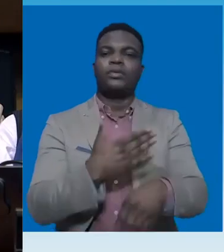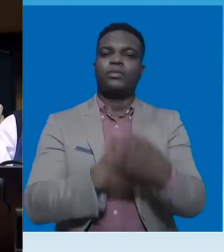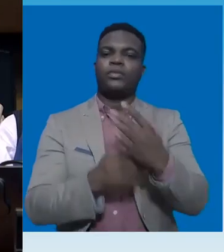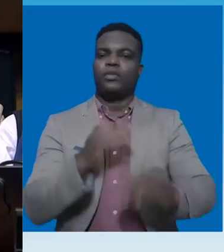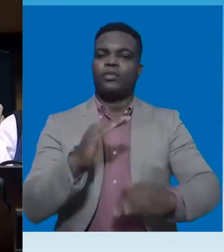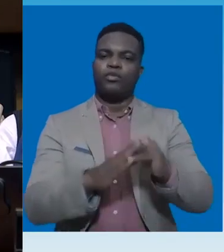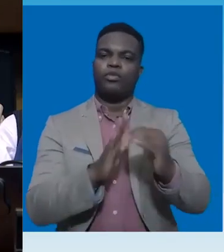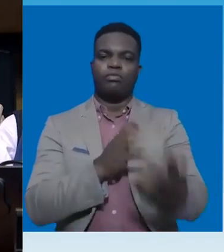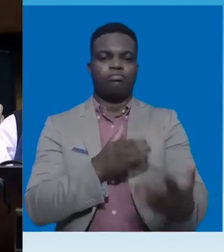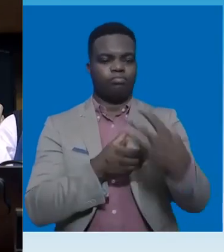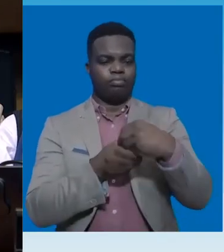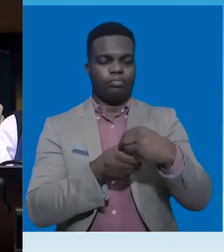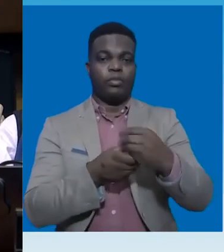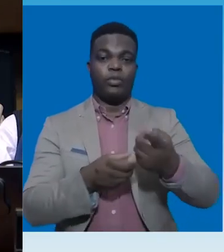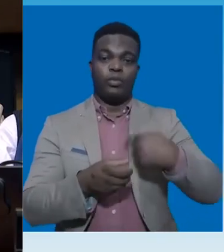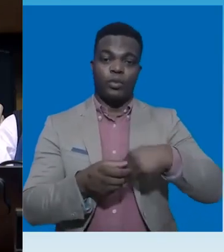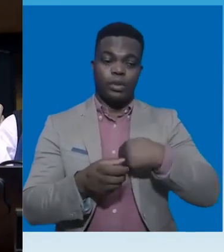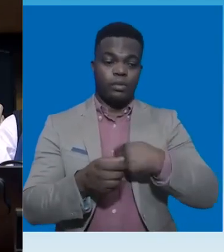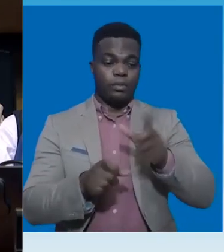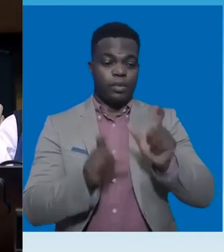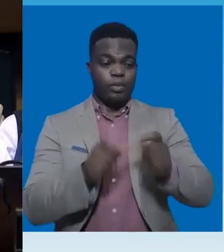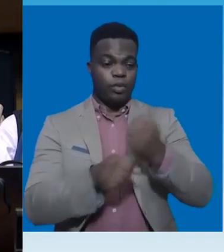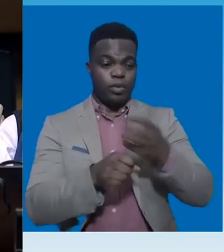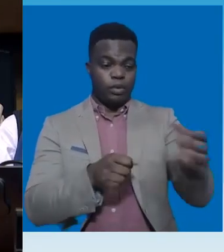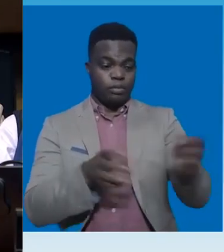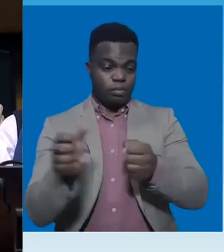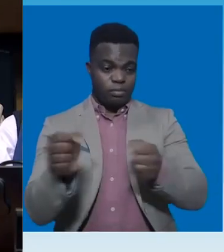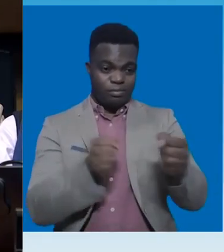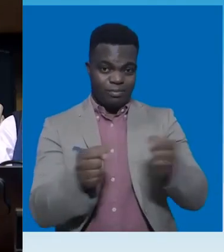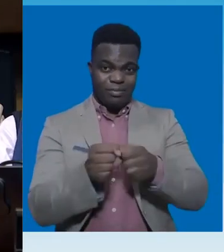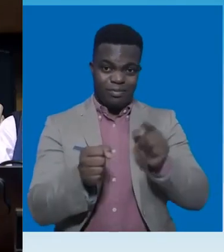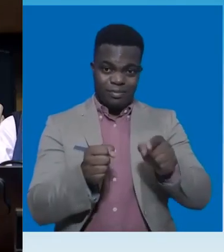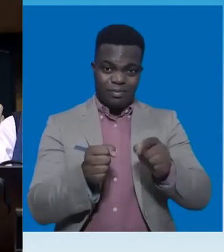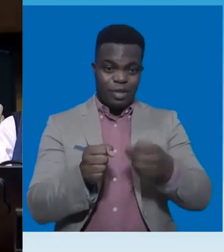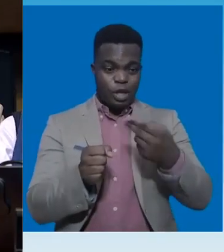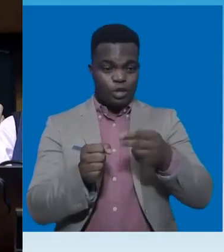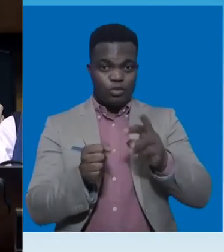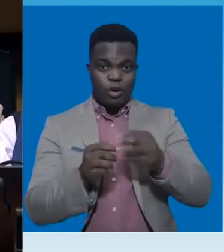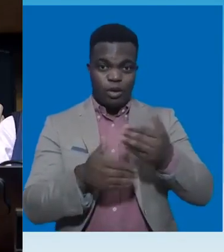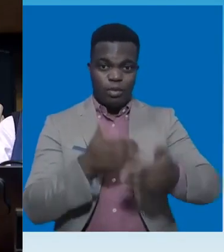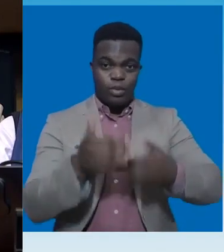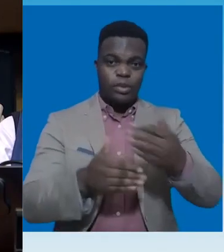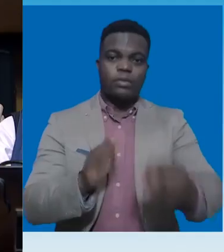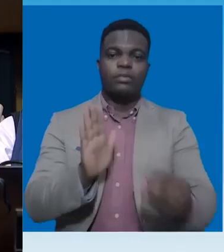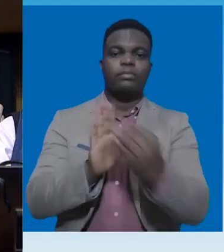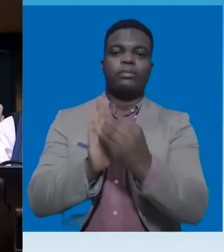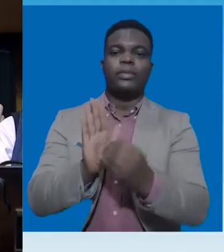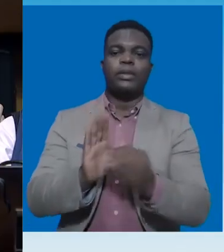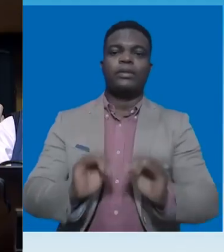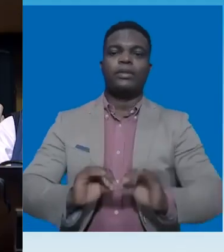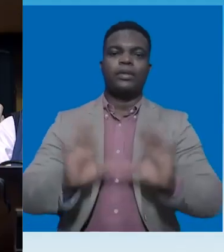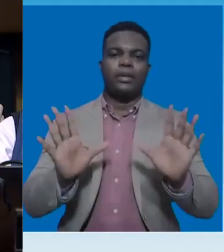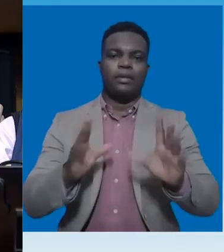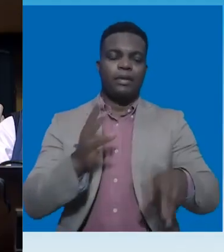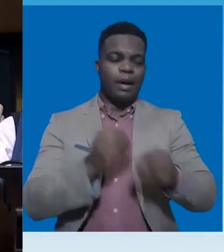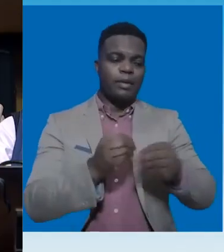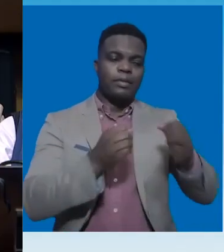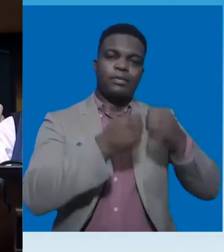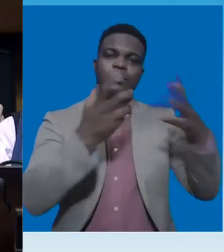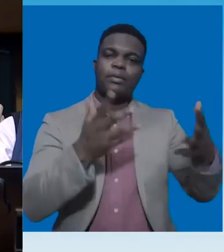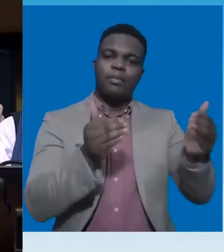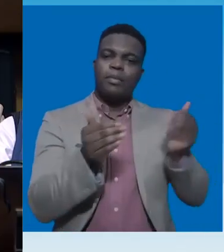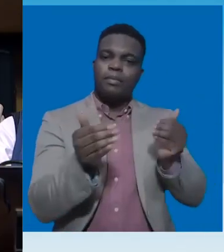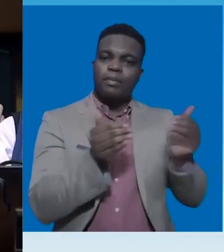and management systems. At the system-wide level, we also recognize the important